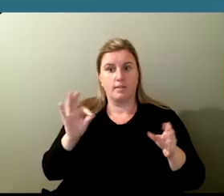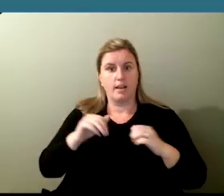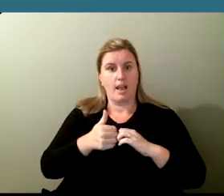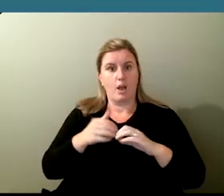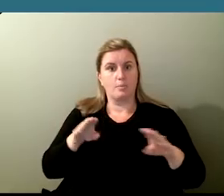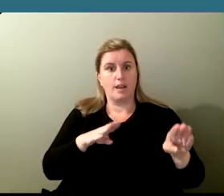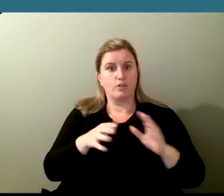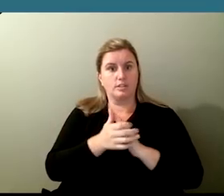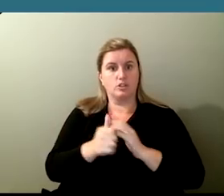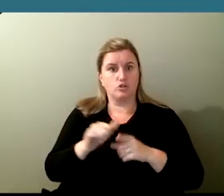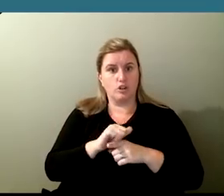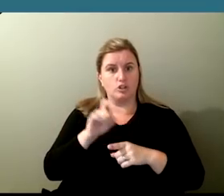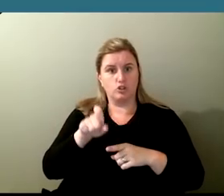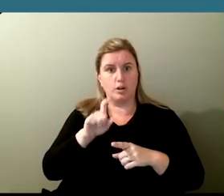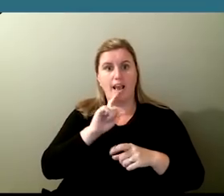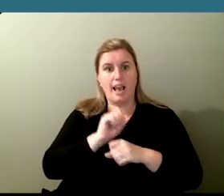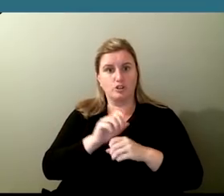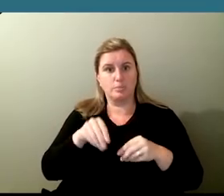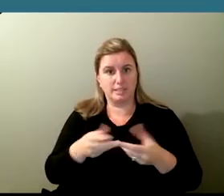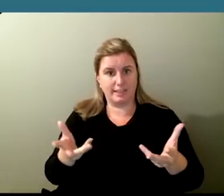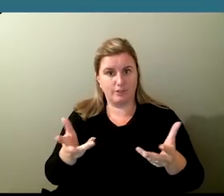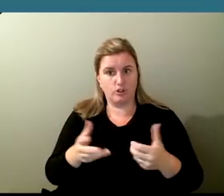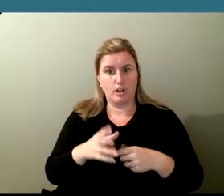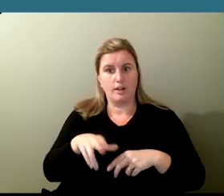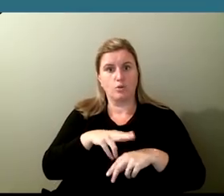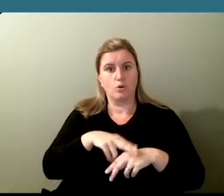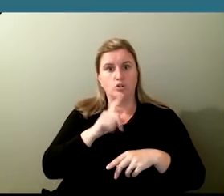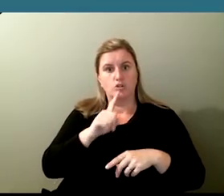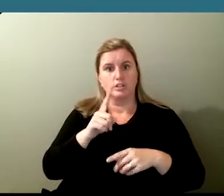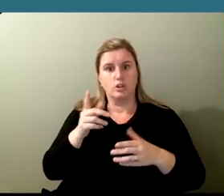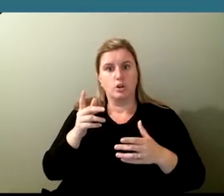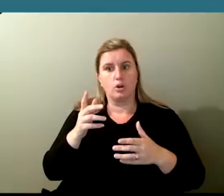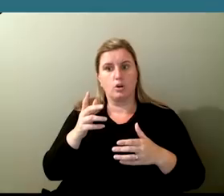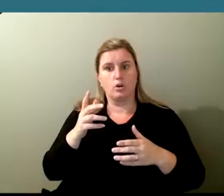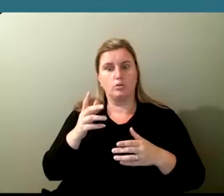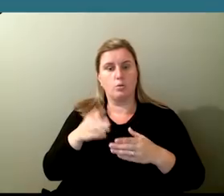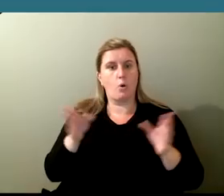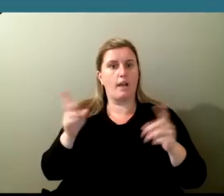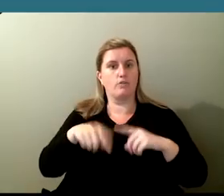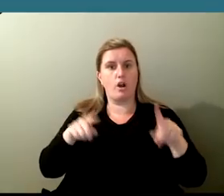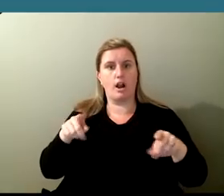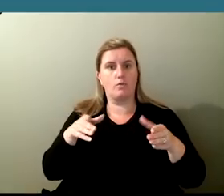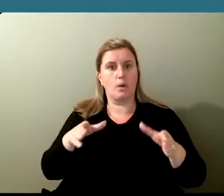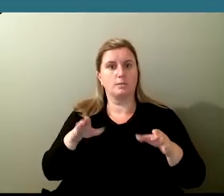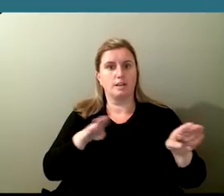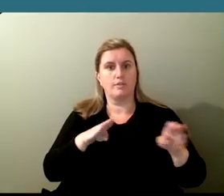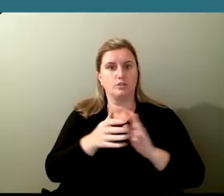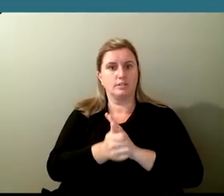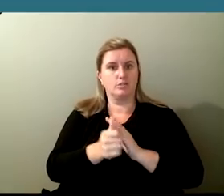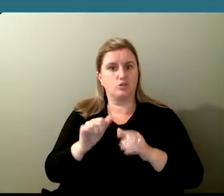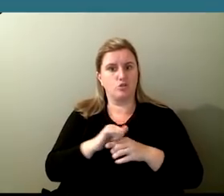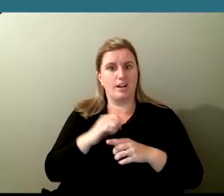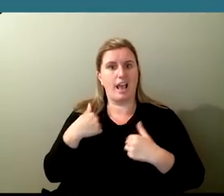behavioral skills training should actually be delivered. And of course, there is a wide variety of ways in which behavioral skills training has